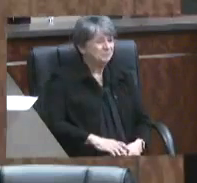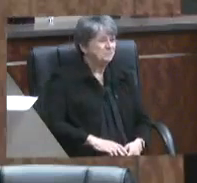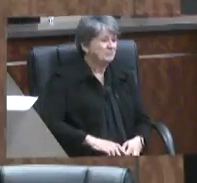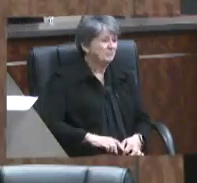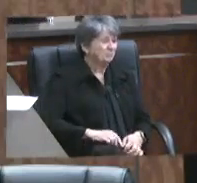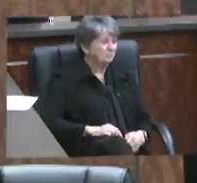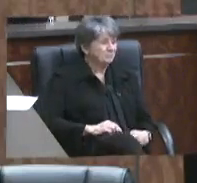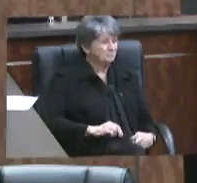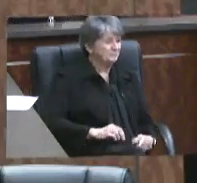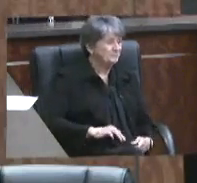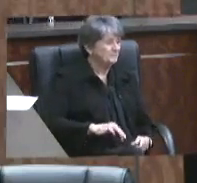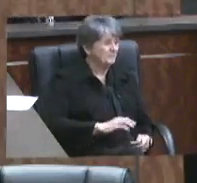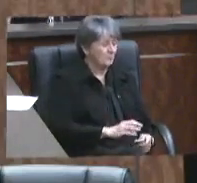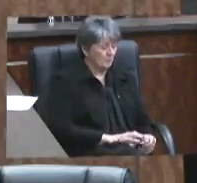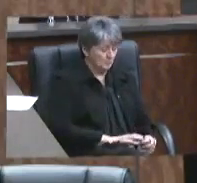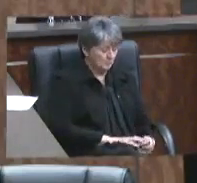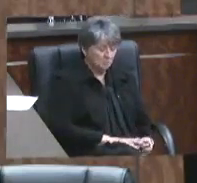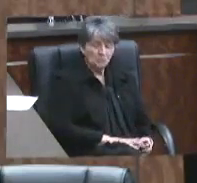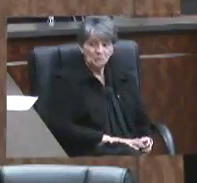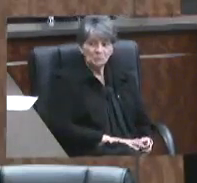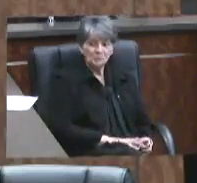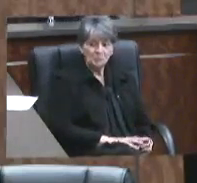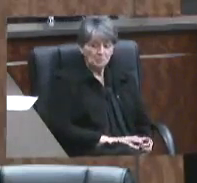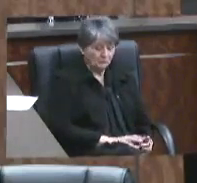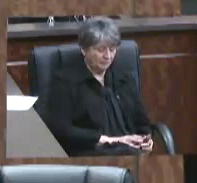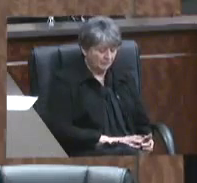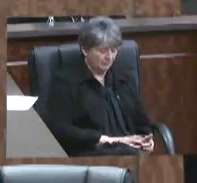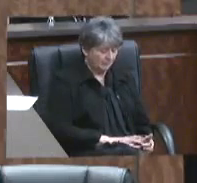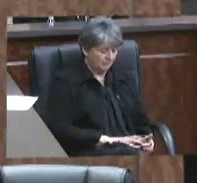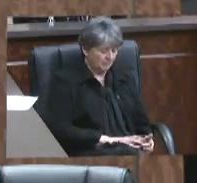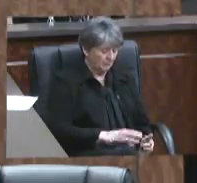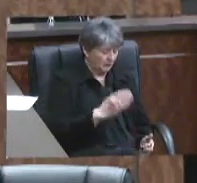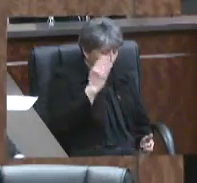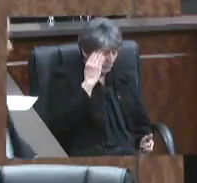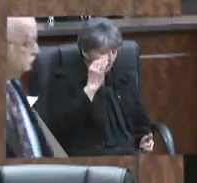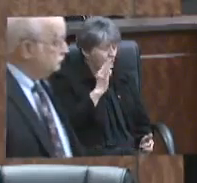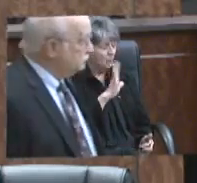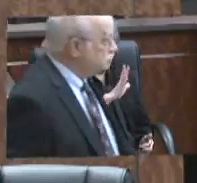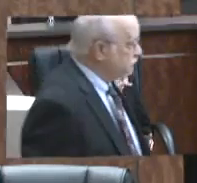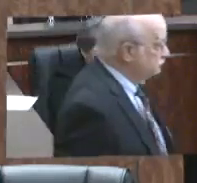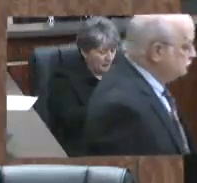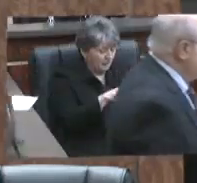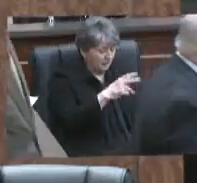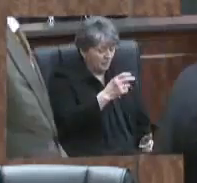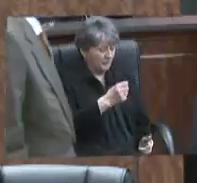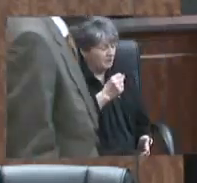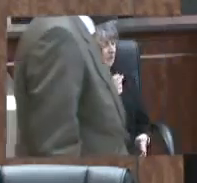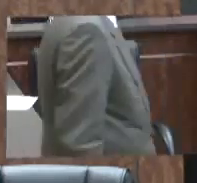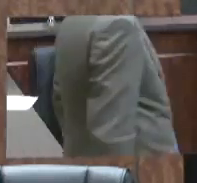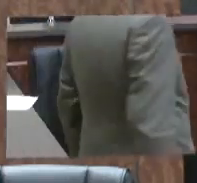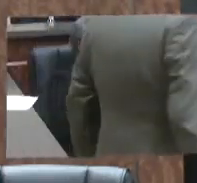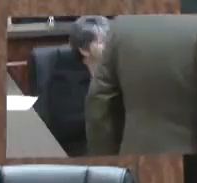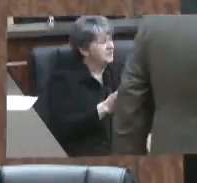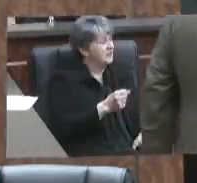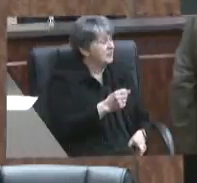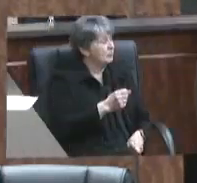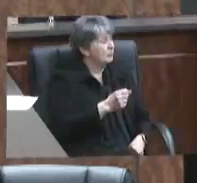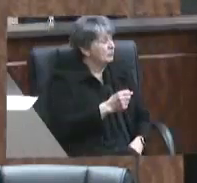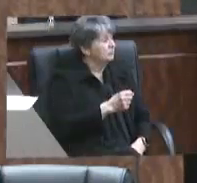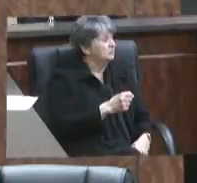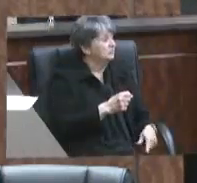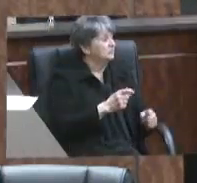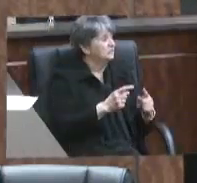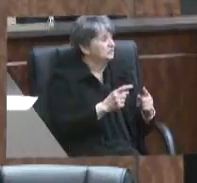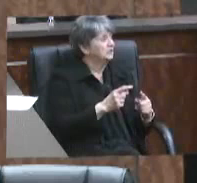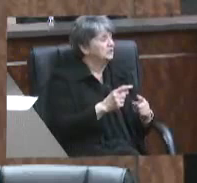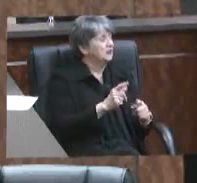I'm not giving you one of those, you've got numerous ones. But in recognition of your 33 years of outstanding and dedicated service to the citizens of Laurel and the Laurel